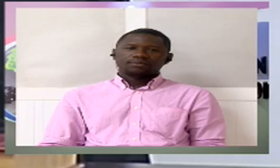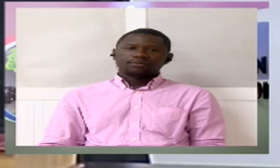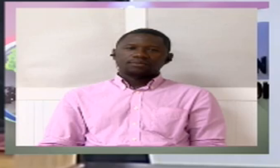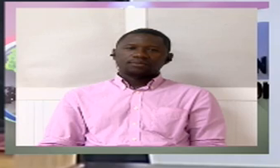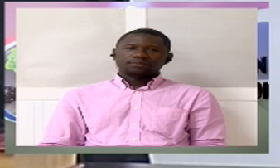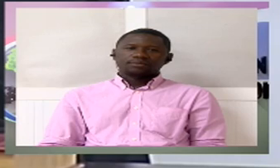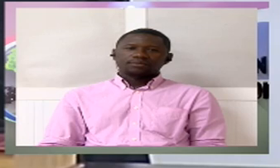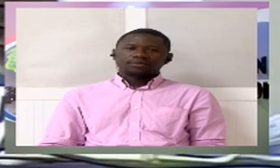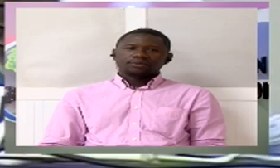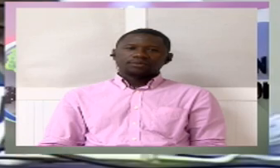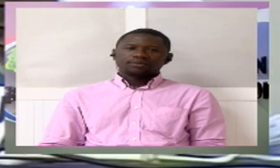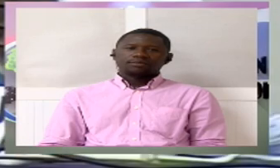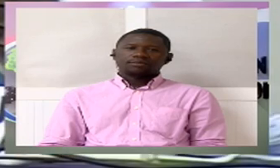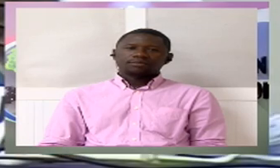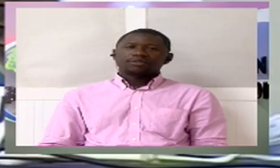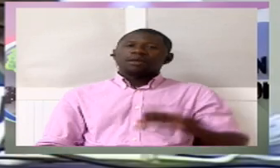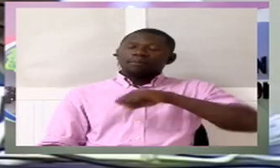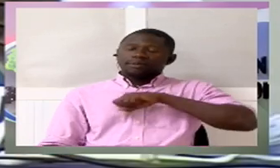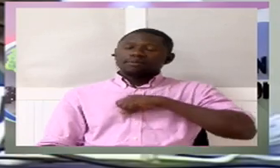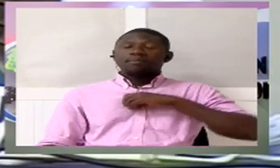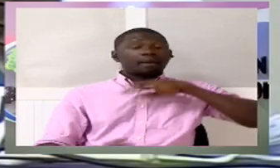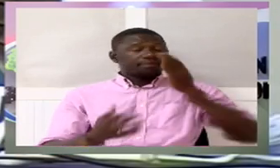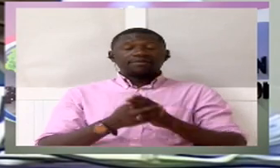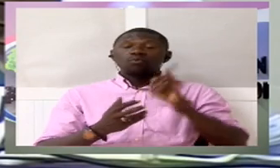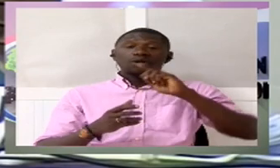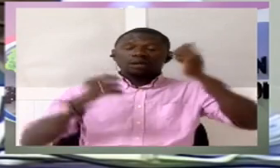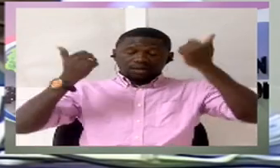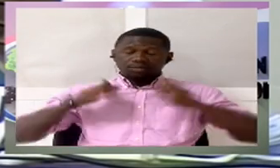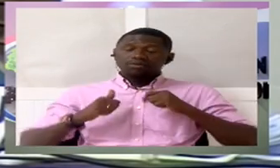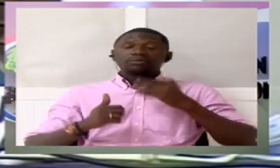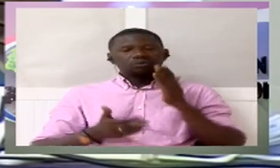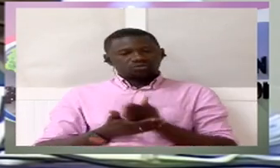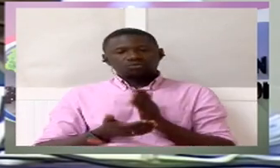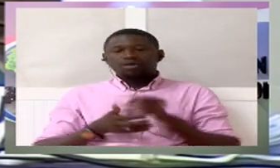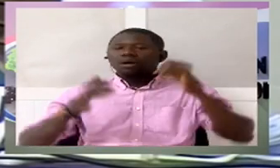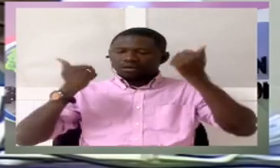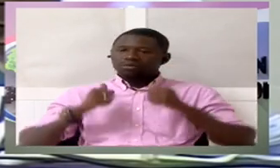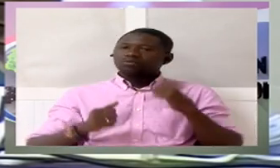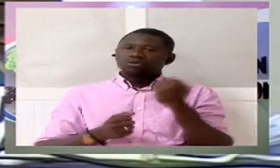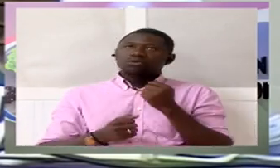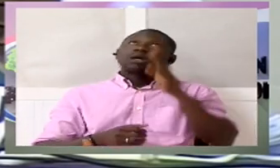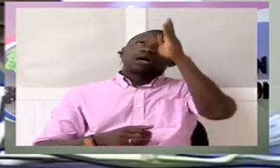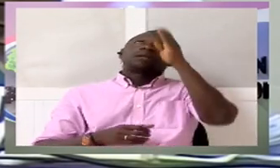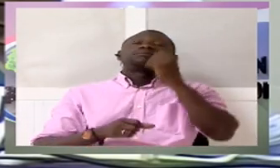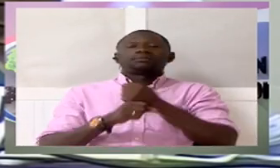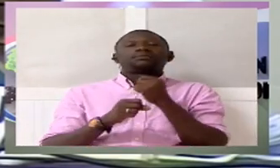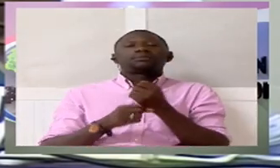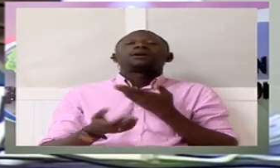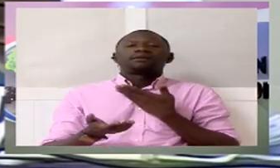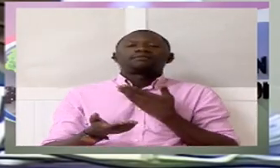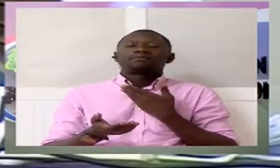I believe what happened has happened because it was decreed by Allah, the all-knowing God. La ta'ala